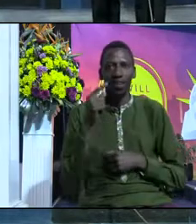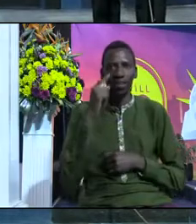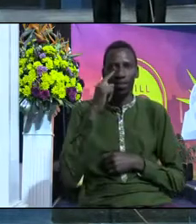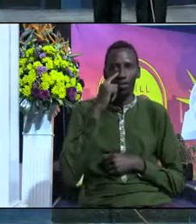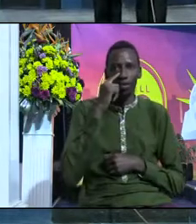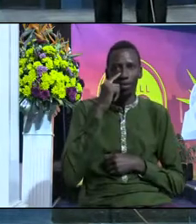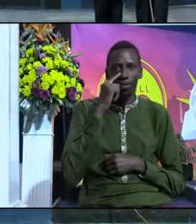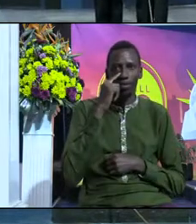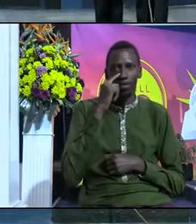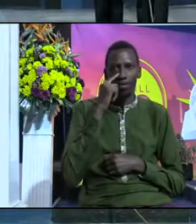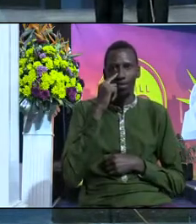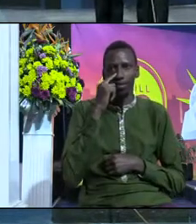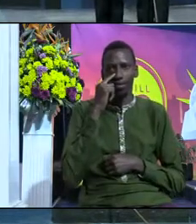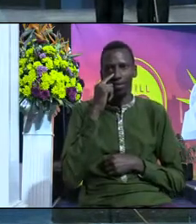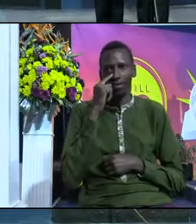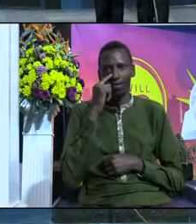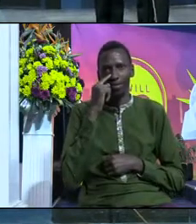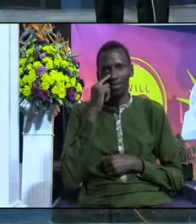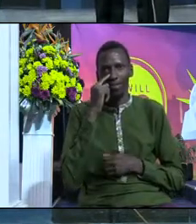love at home.